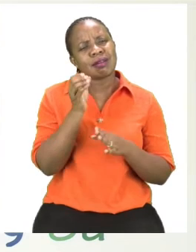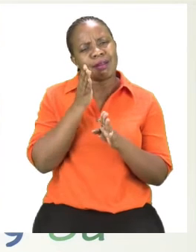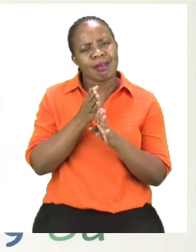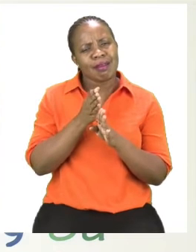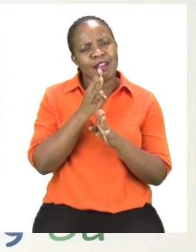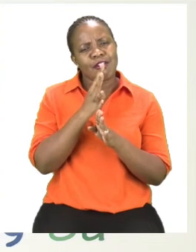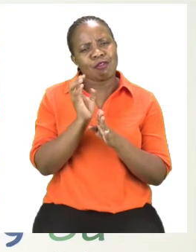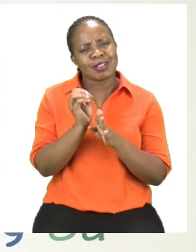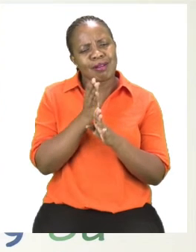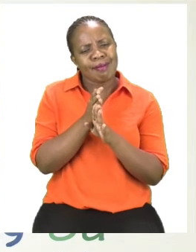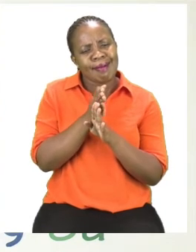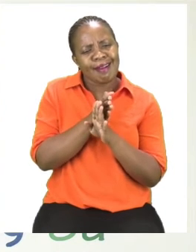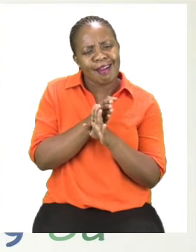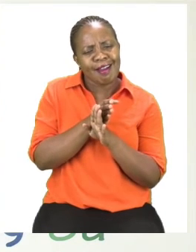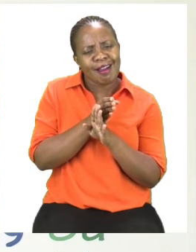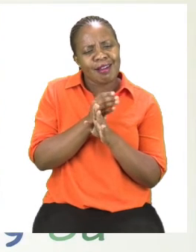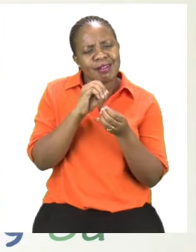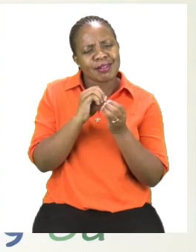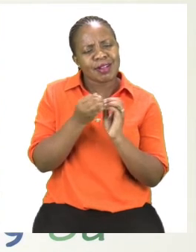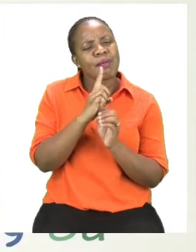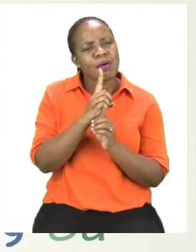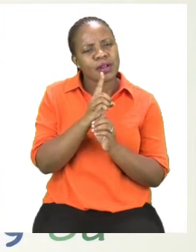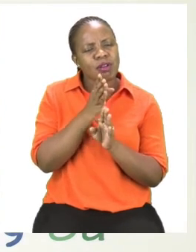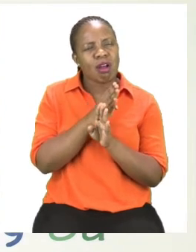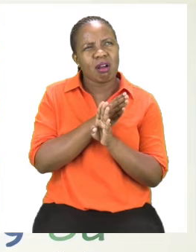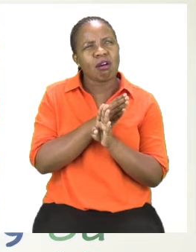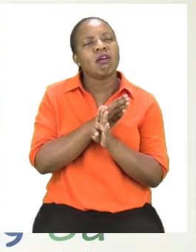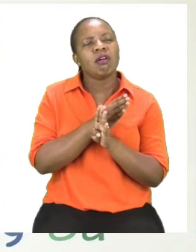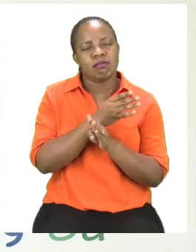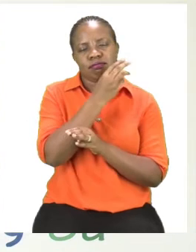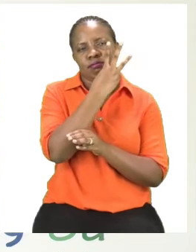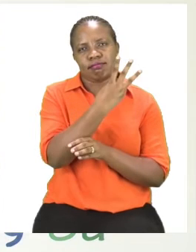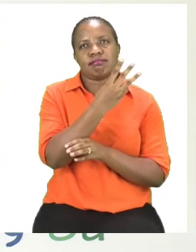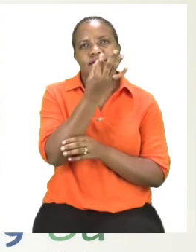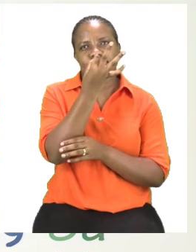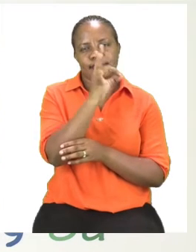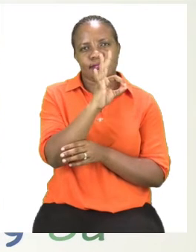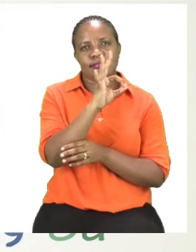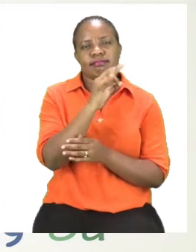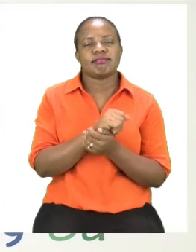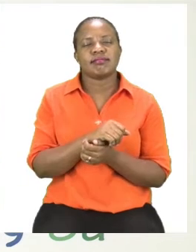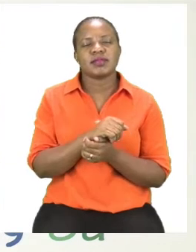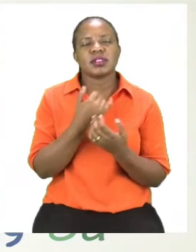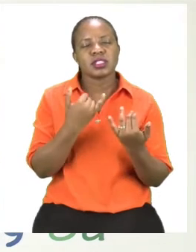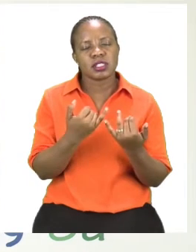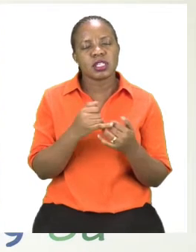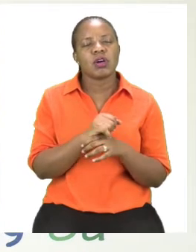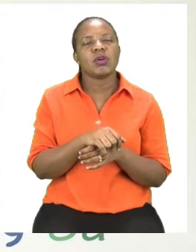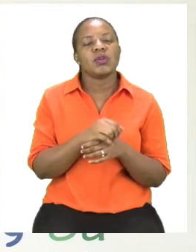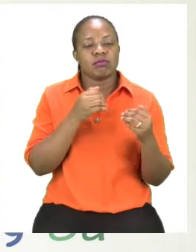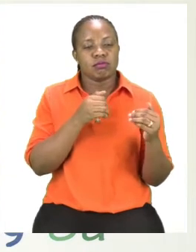40? Yes, the number is 39. So we are going to